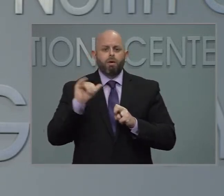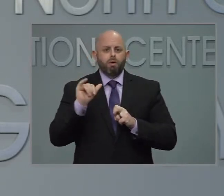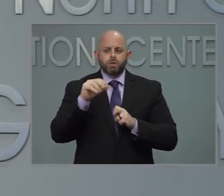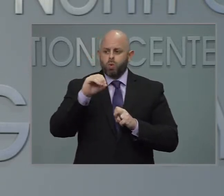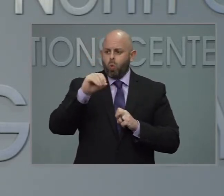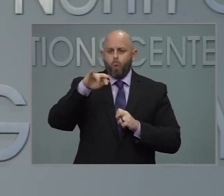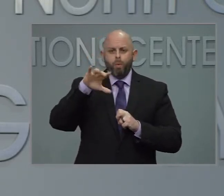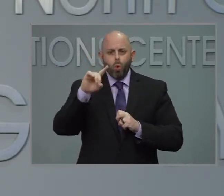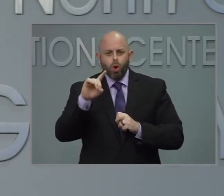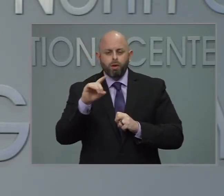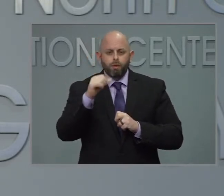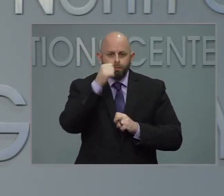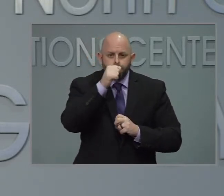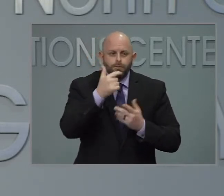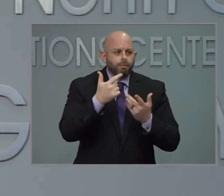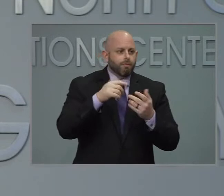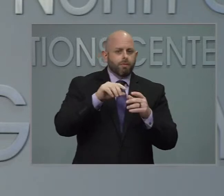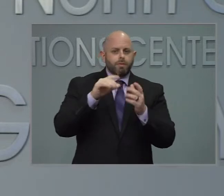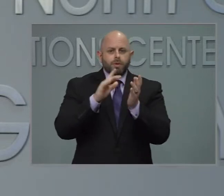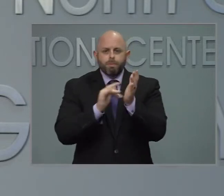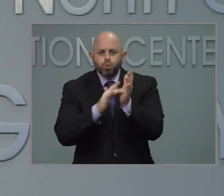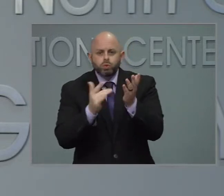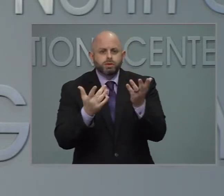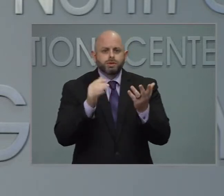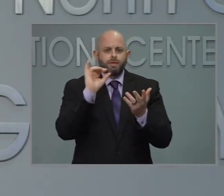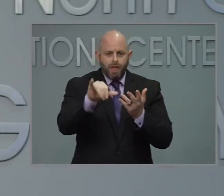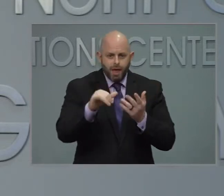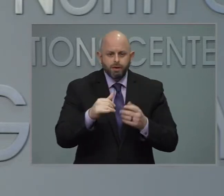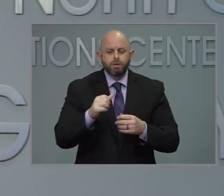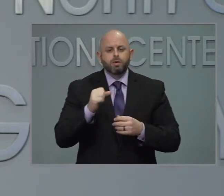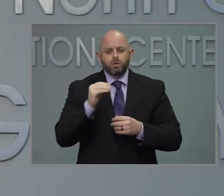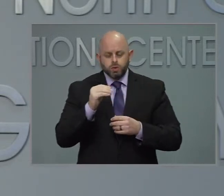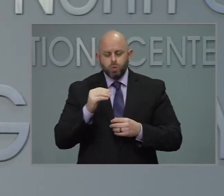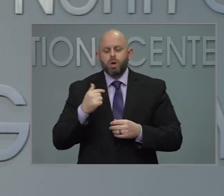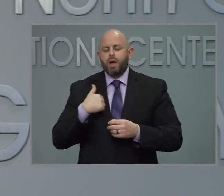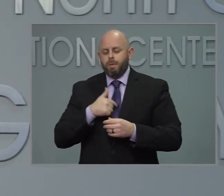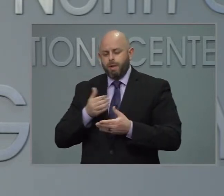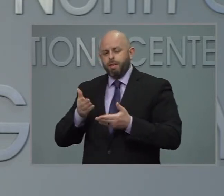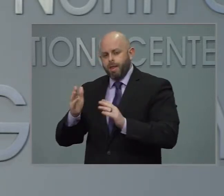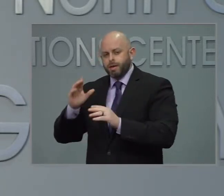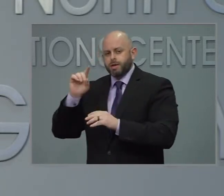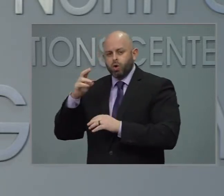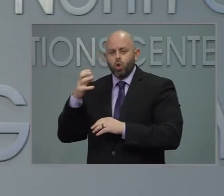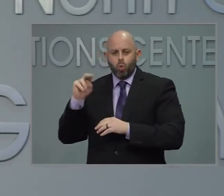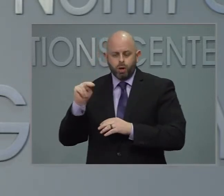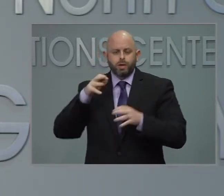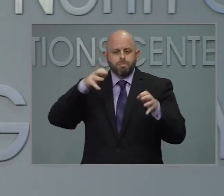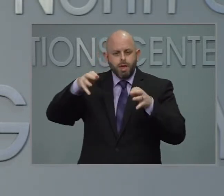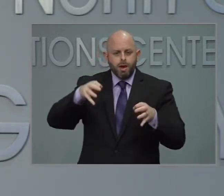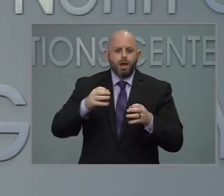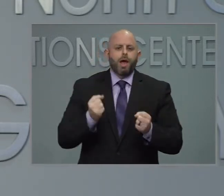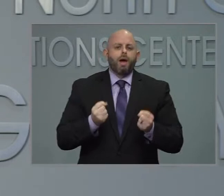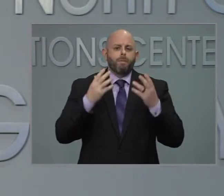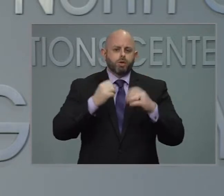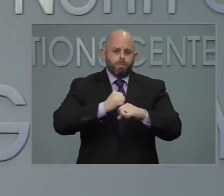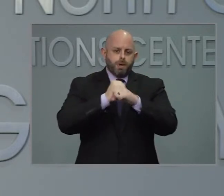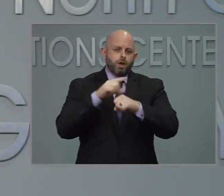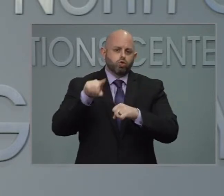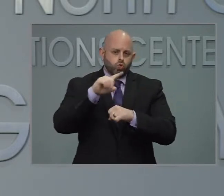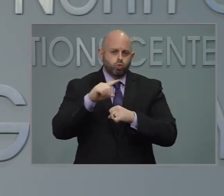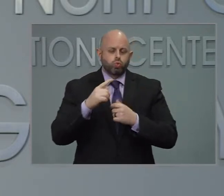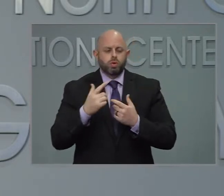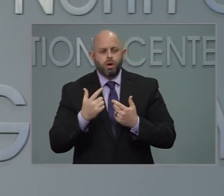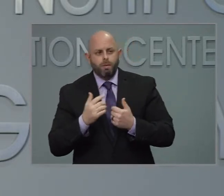be important. And I will let Dr. Cohen opine on how much that helps protect you from the virus in addition